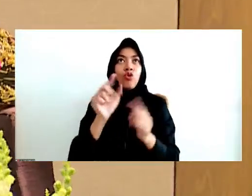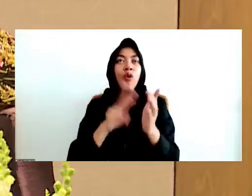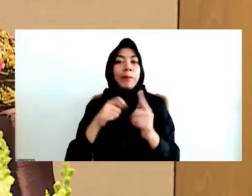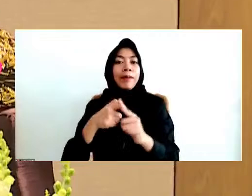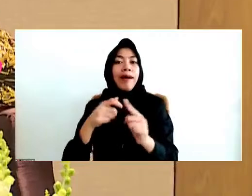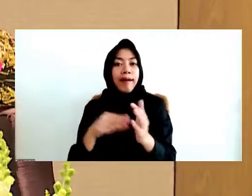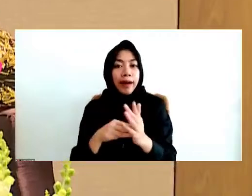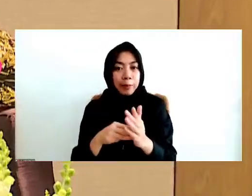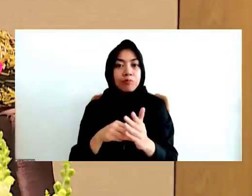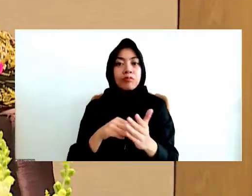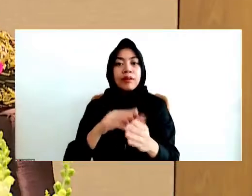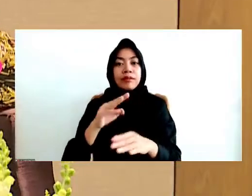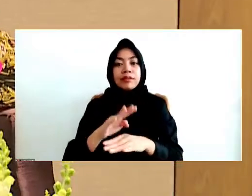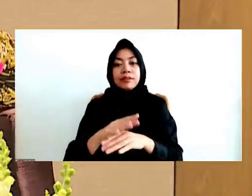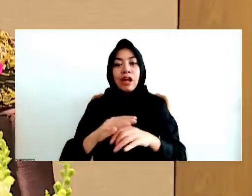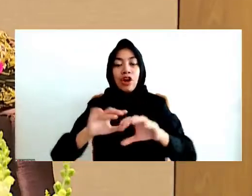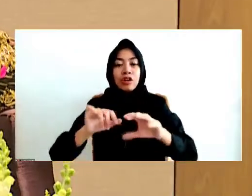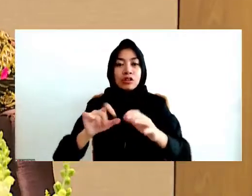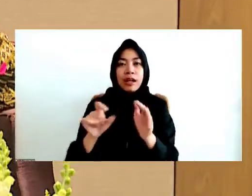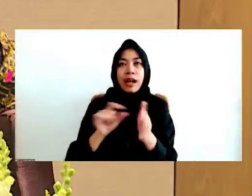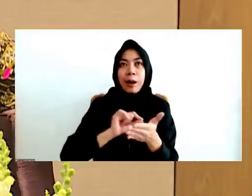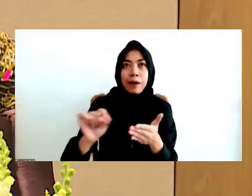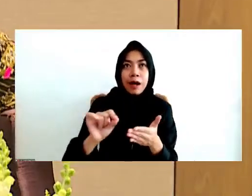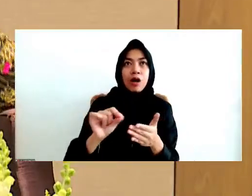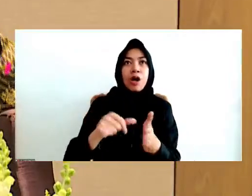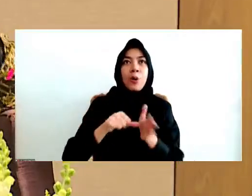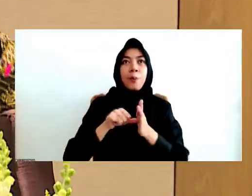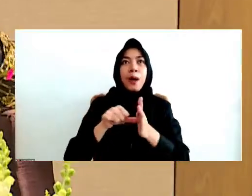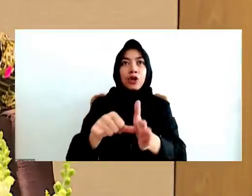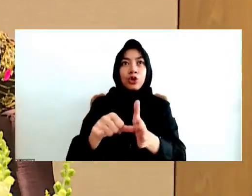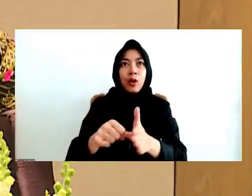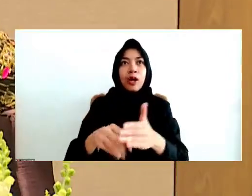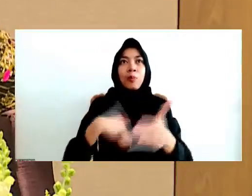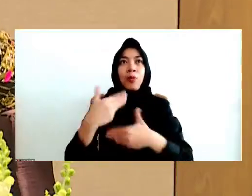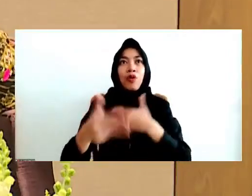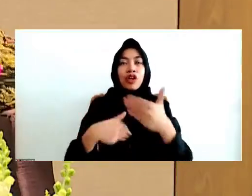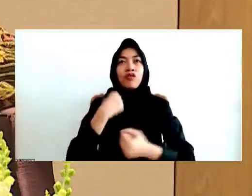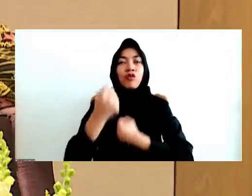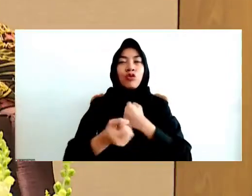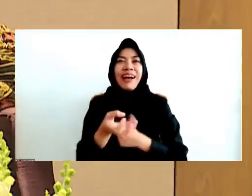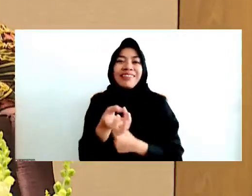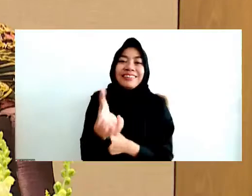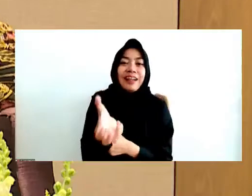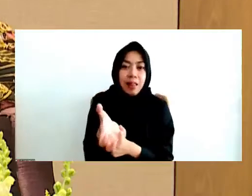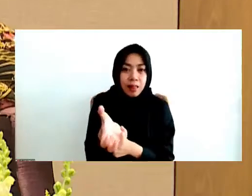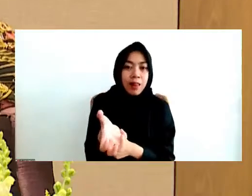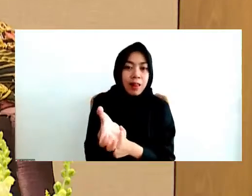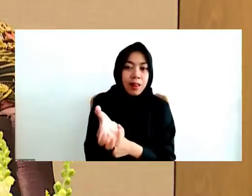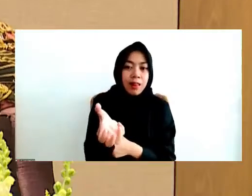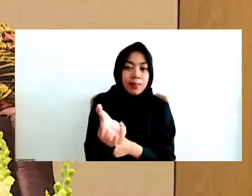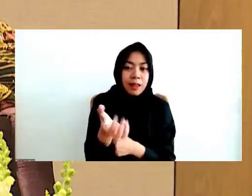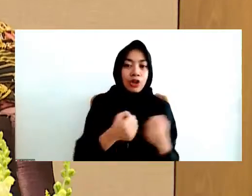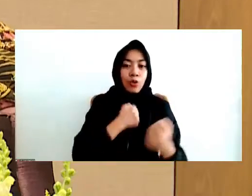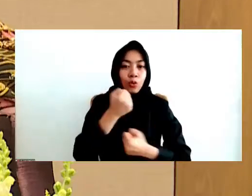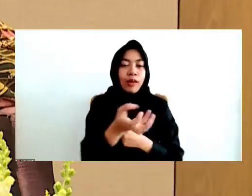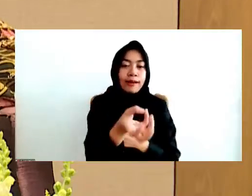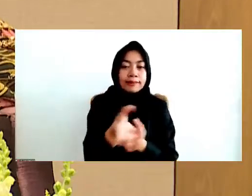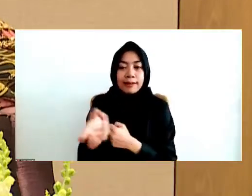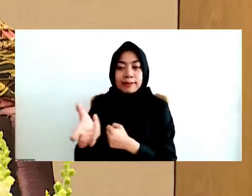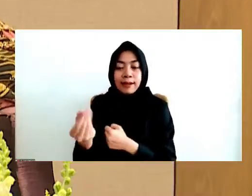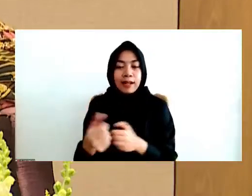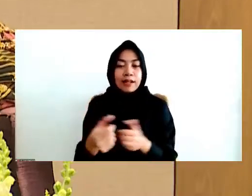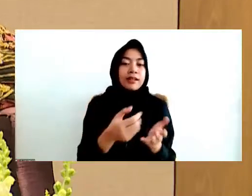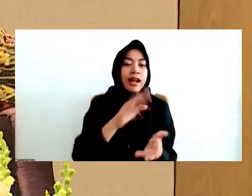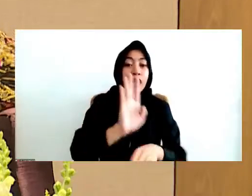like Bantuan Produktif Usaha Mikro, so basically like a productive support for the micro and small enterprises.